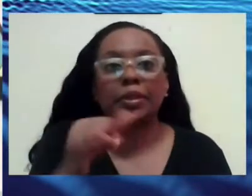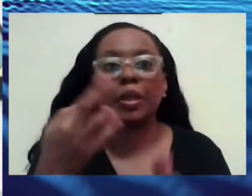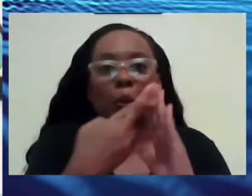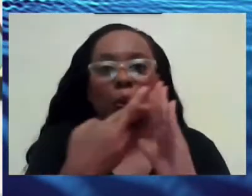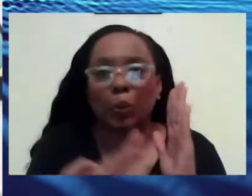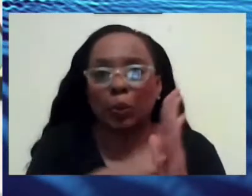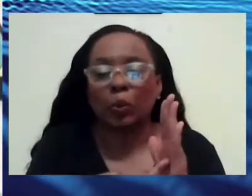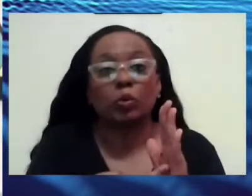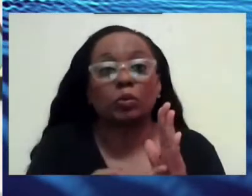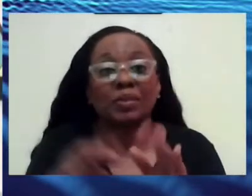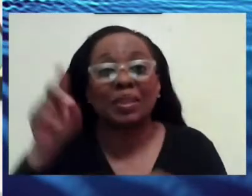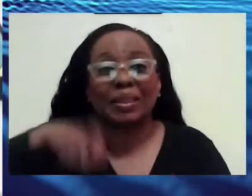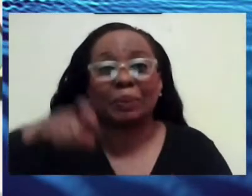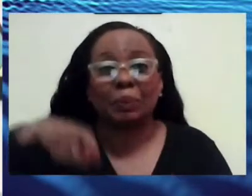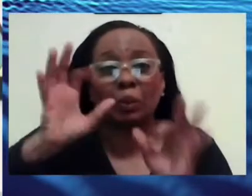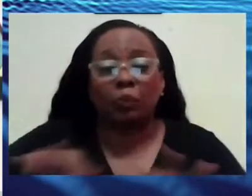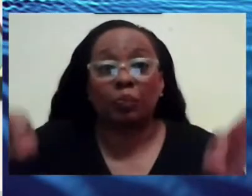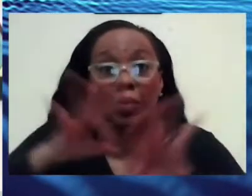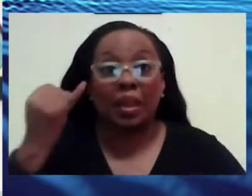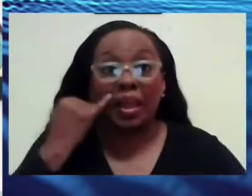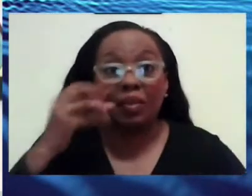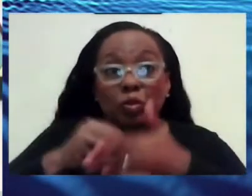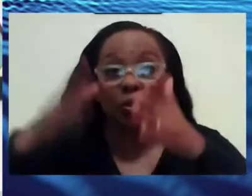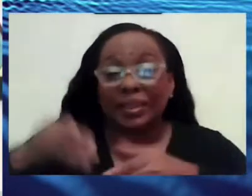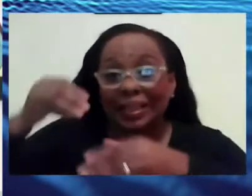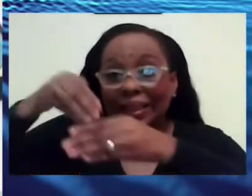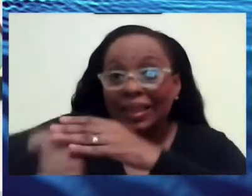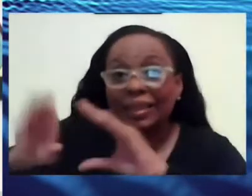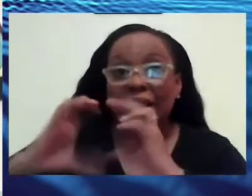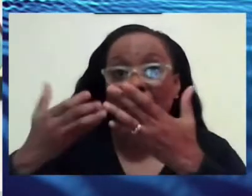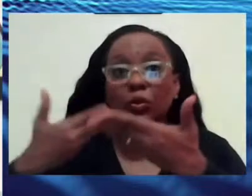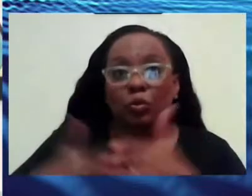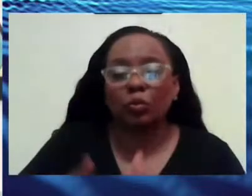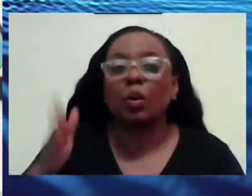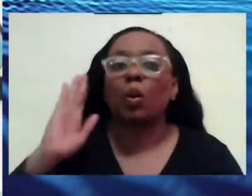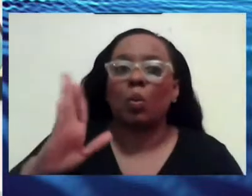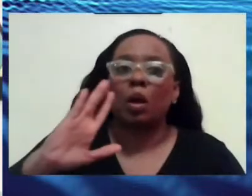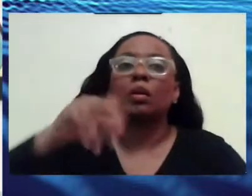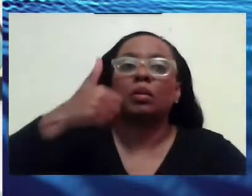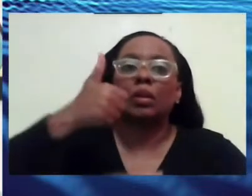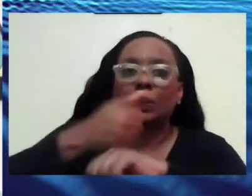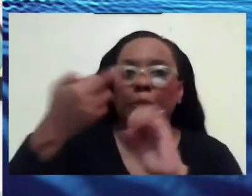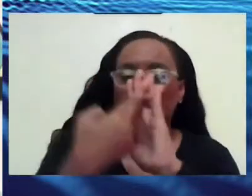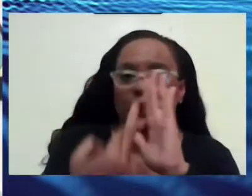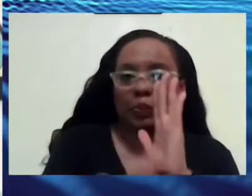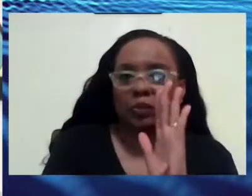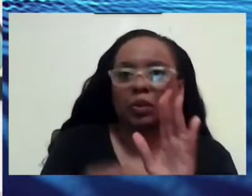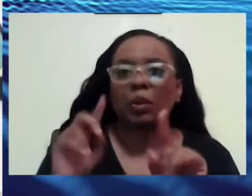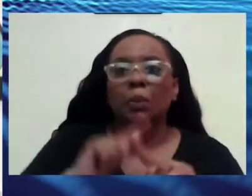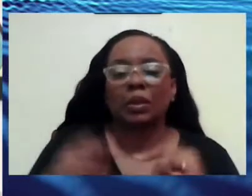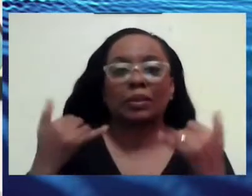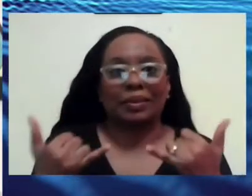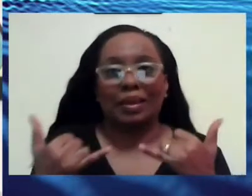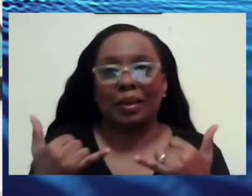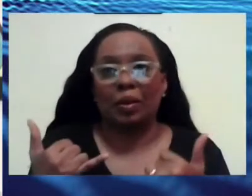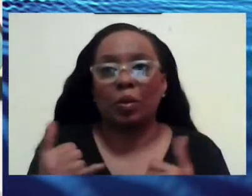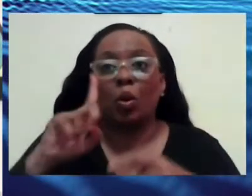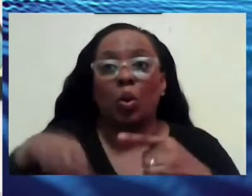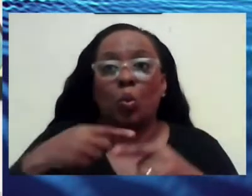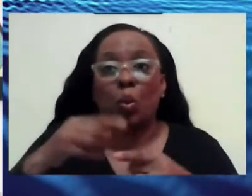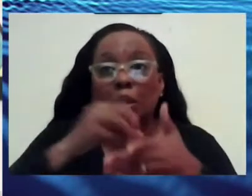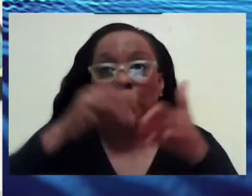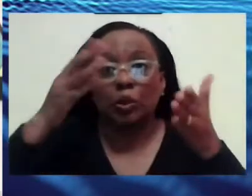place in the event that children are in the classroom. But I think from this whole experience, I think it is fair to say that once they are in the